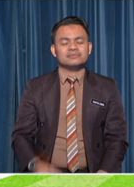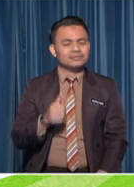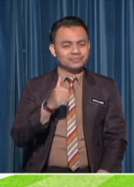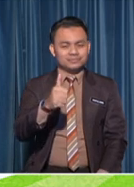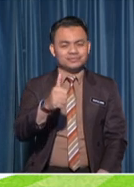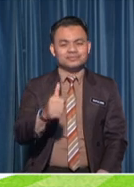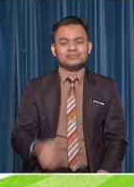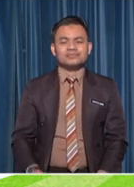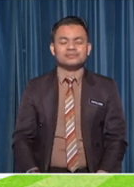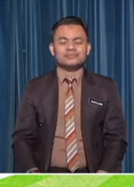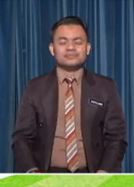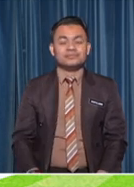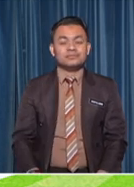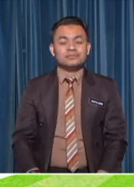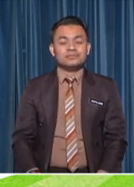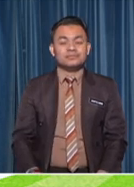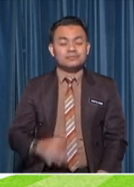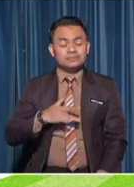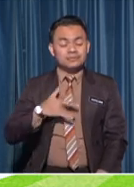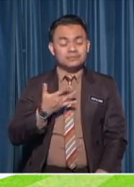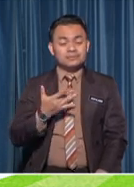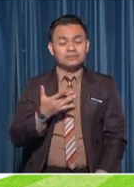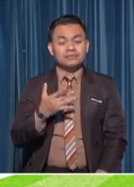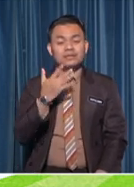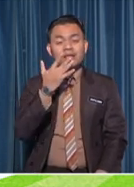Great! The sense of taste.